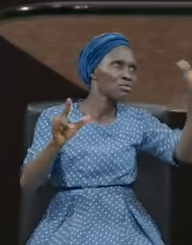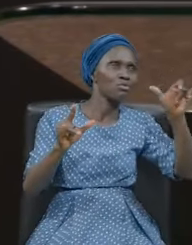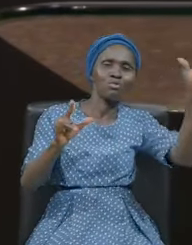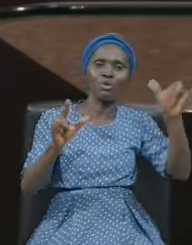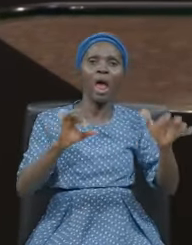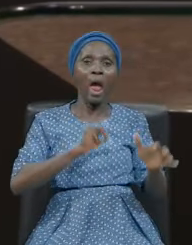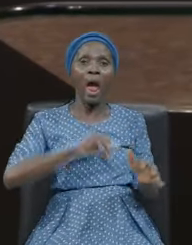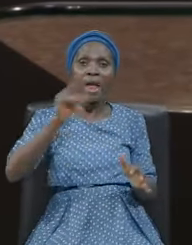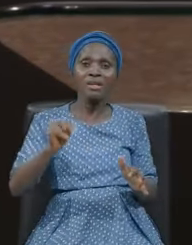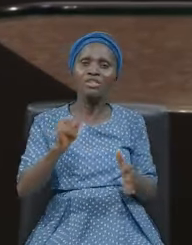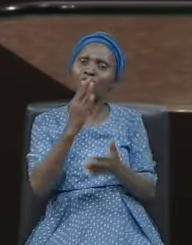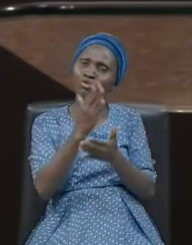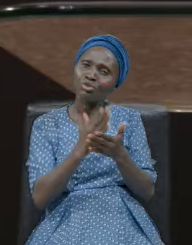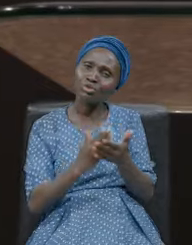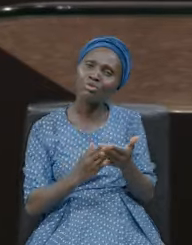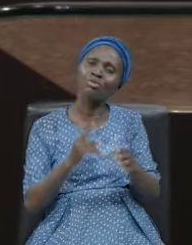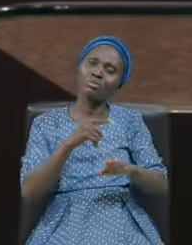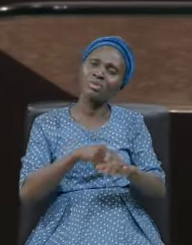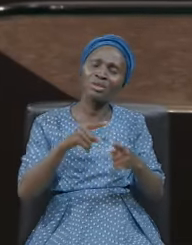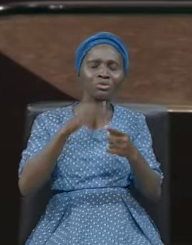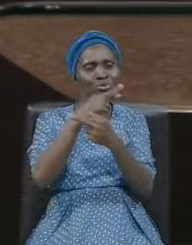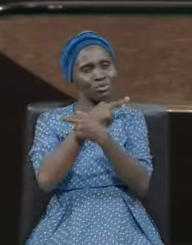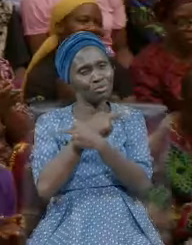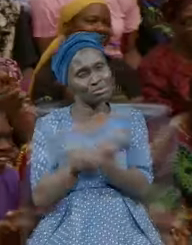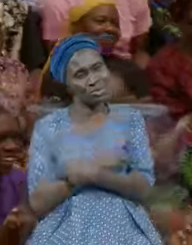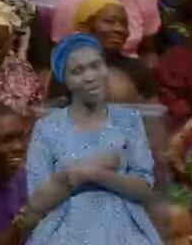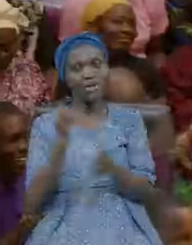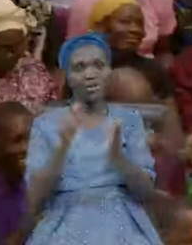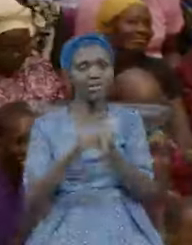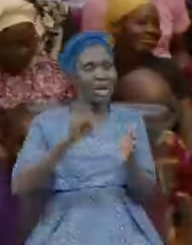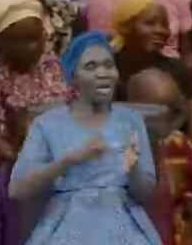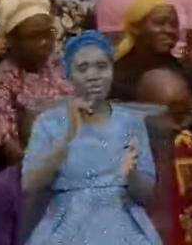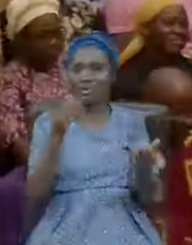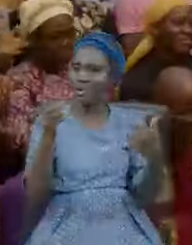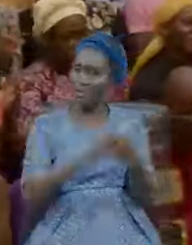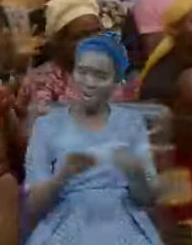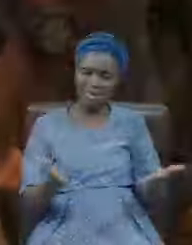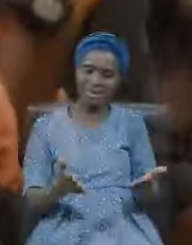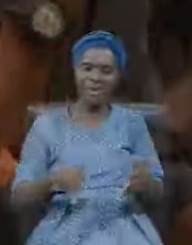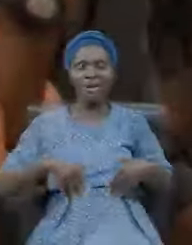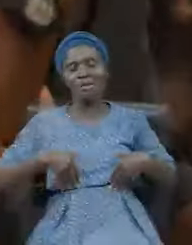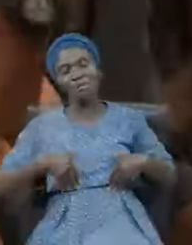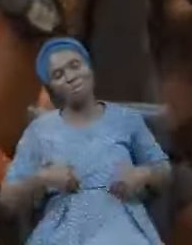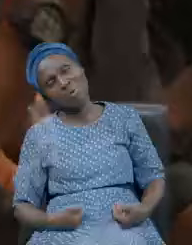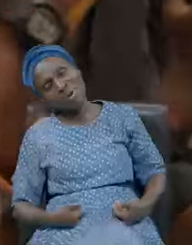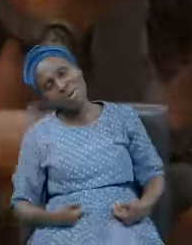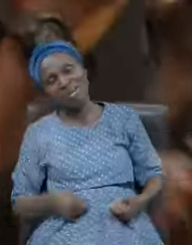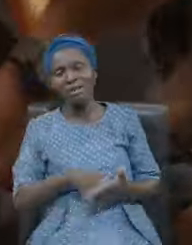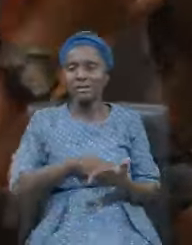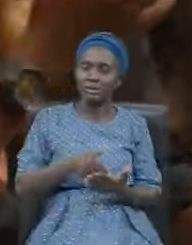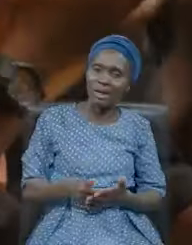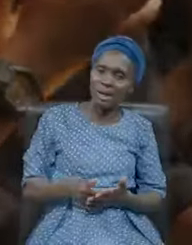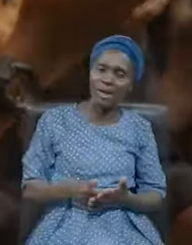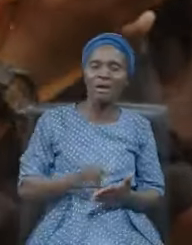so that I would not come back weary, tired, and I could not